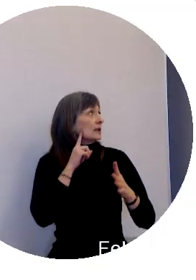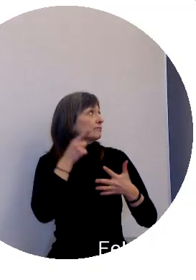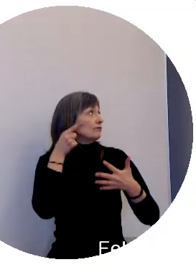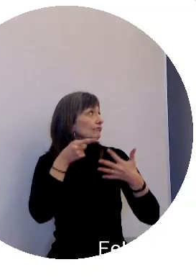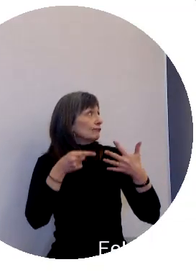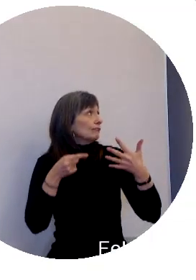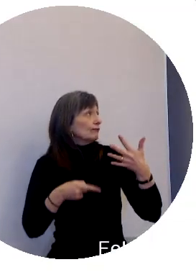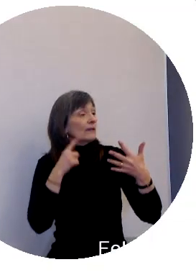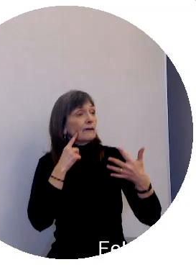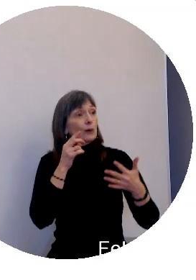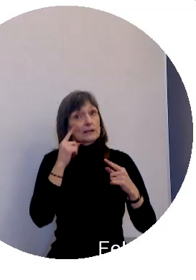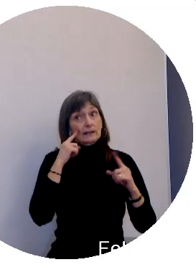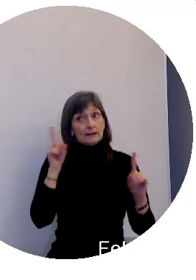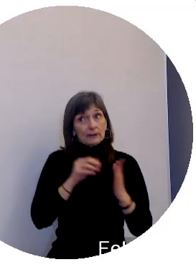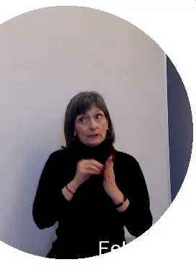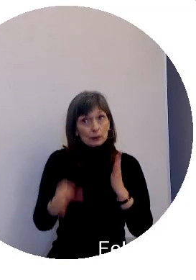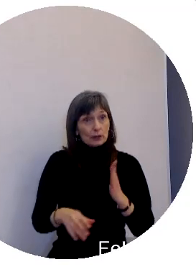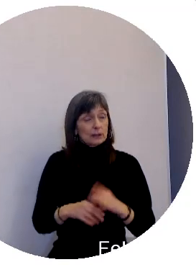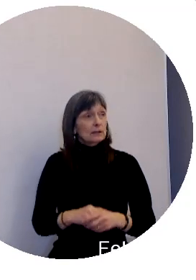for student success